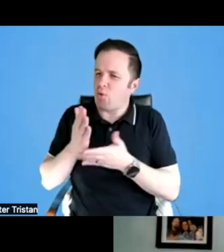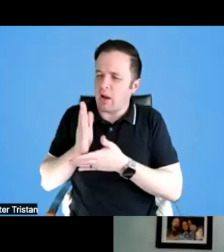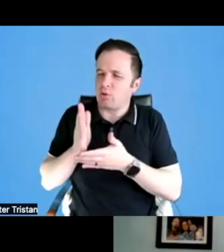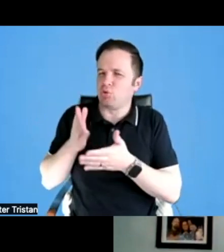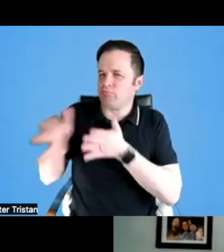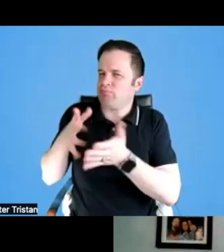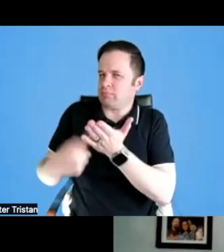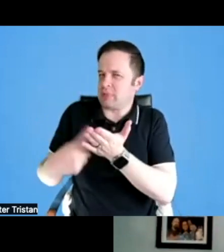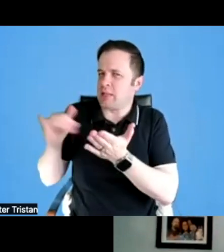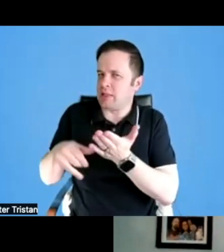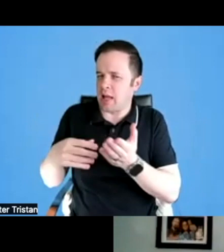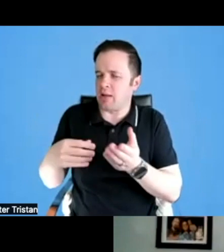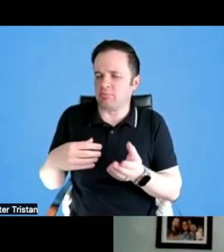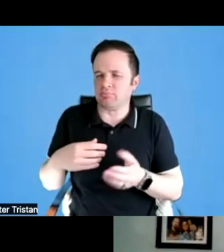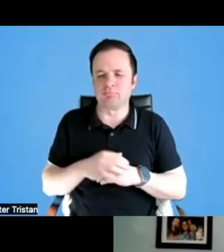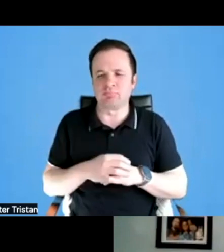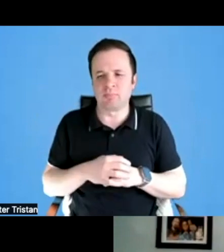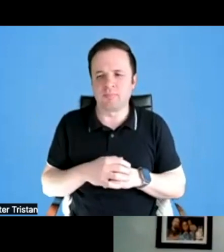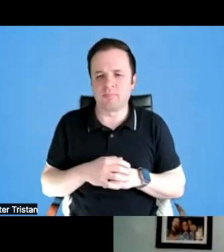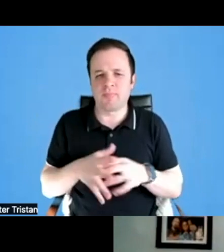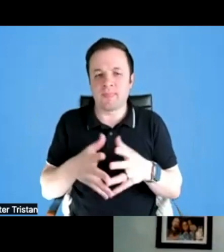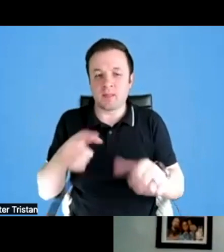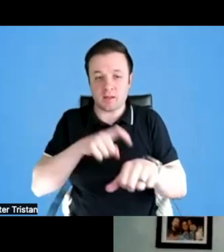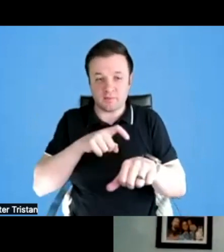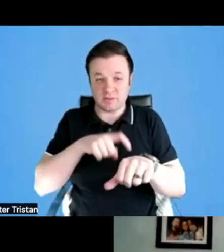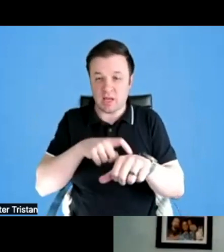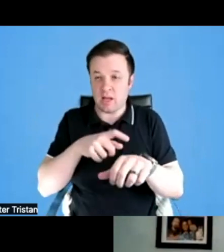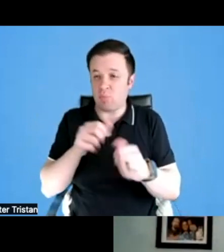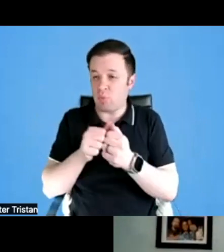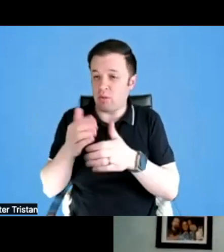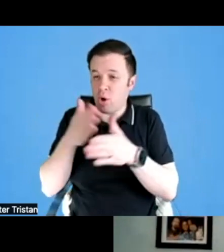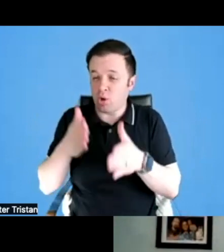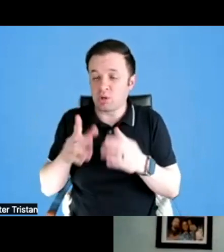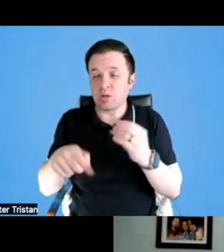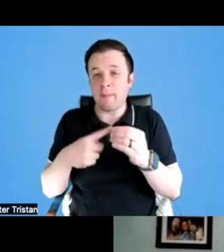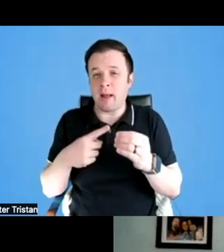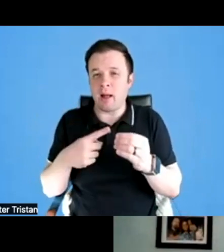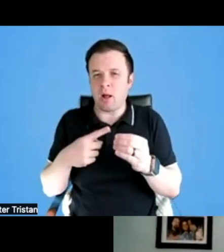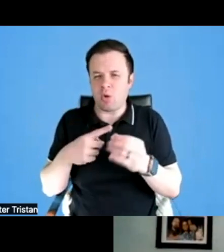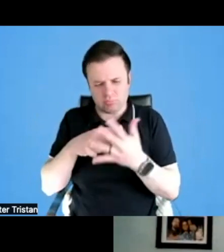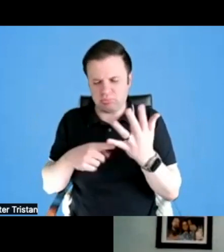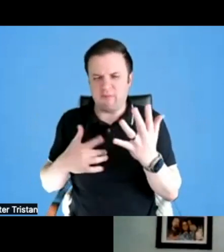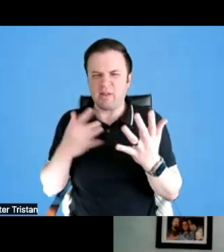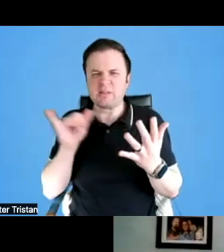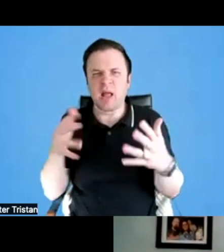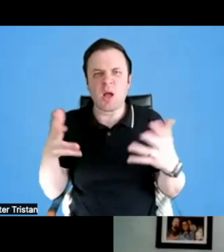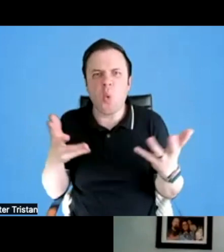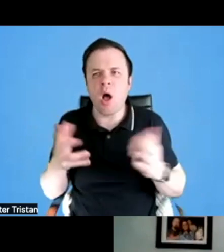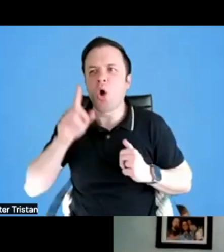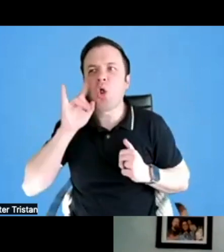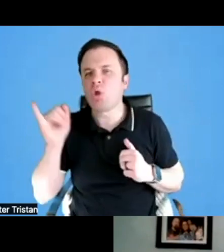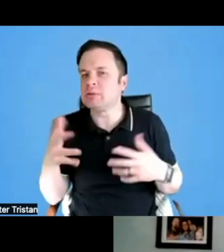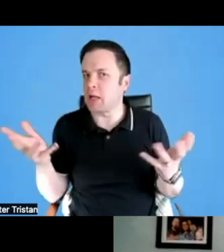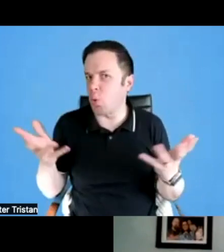conversations. We spend a lot of time talking with our partners about what those things feel like and look like, to try to make